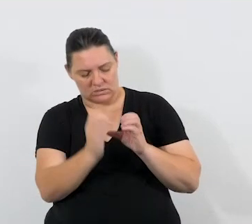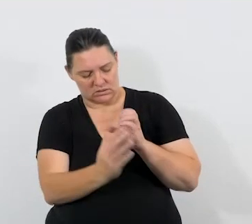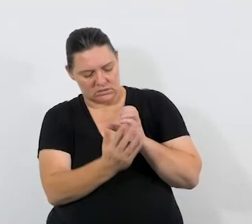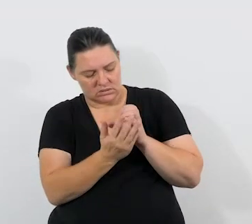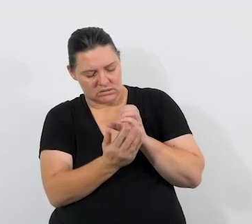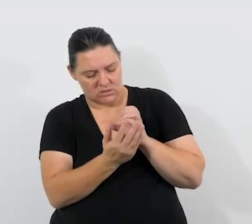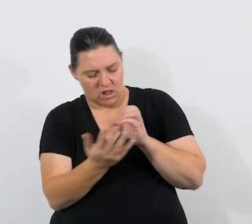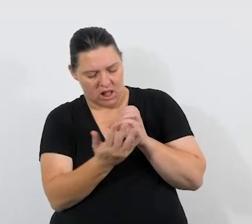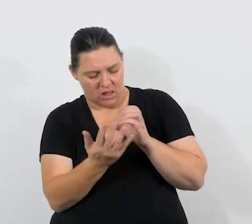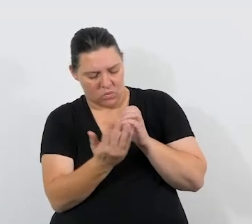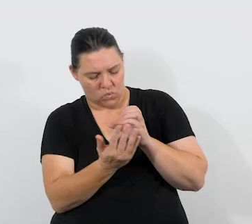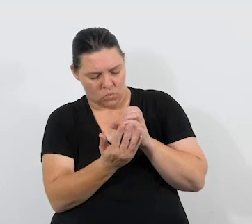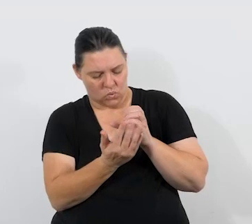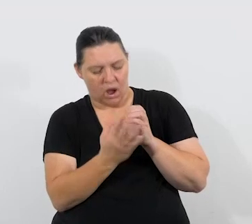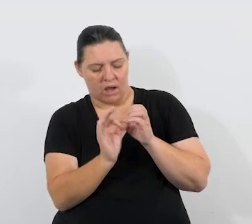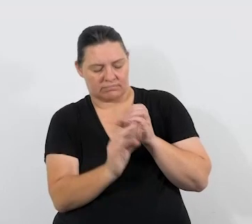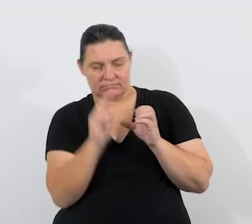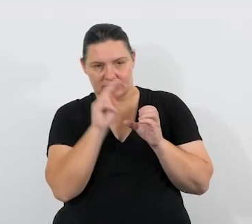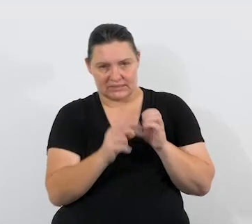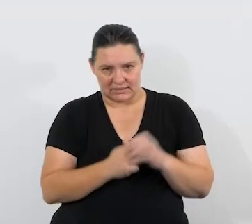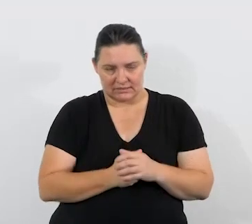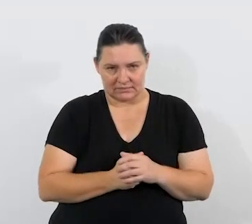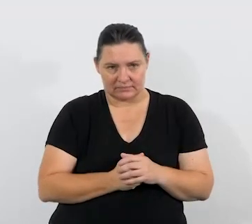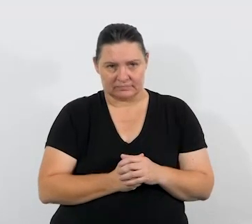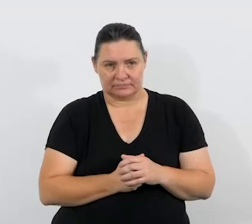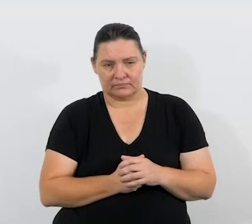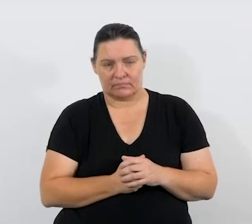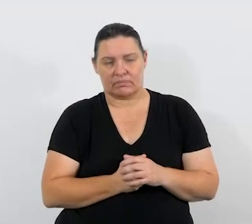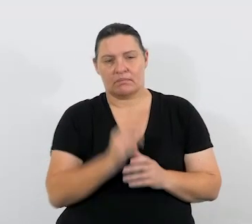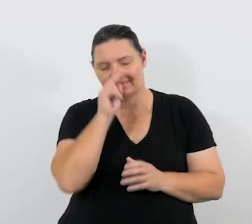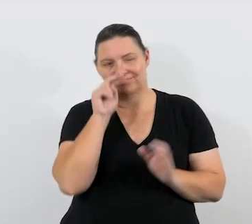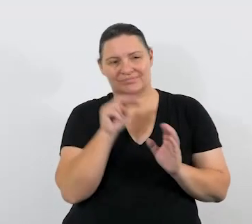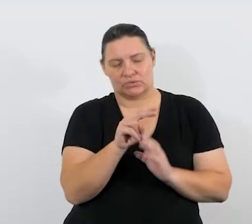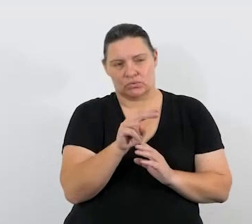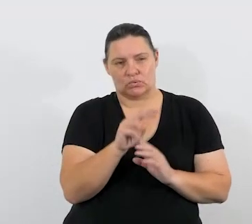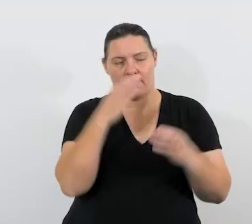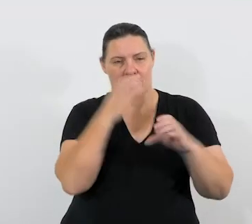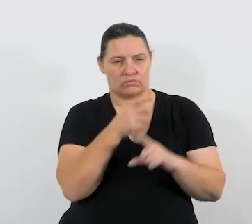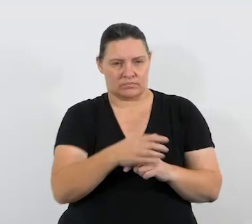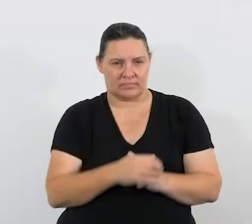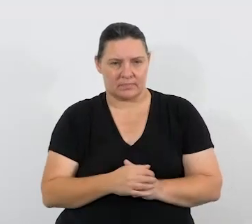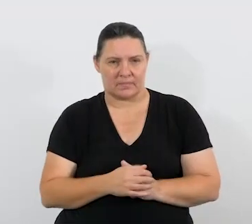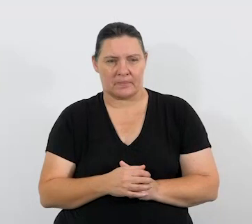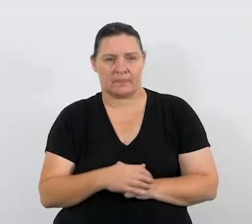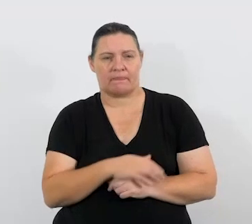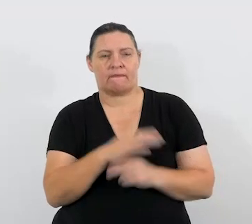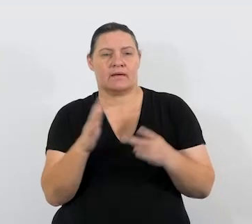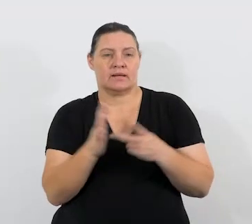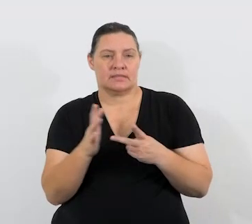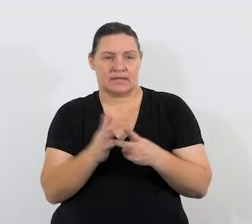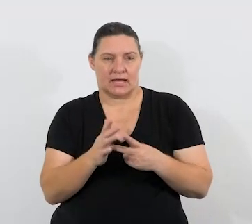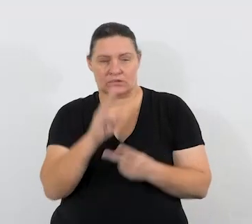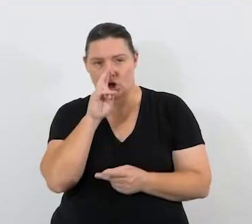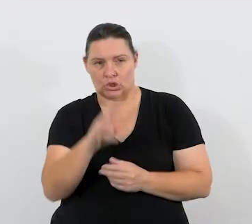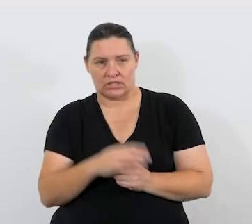focus, and also this is the lens that you use in order to look through the microscope. The second